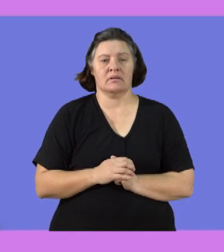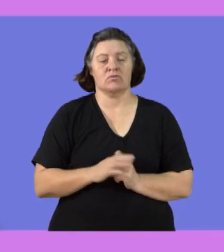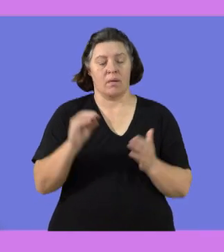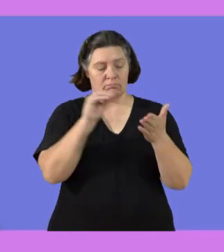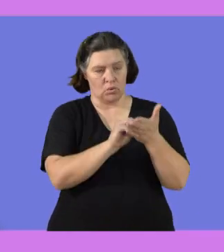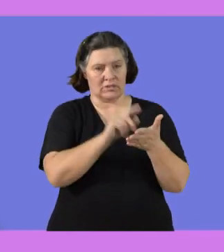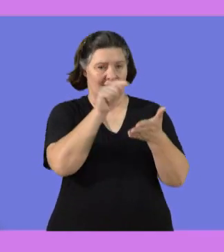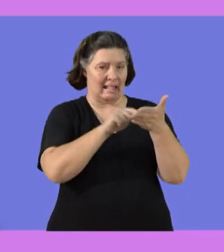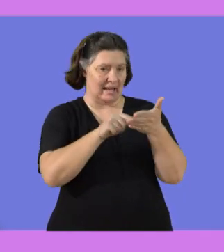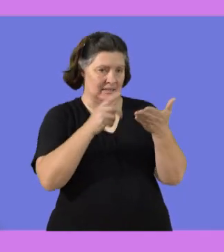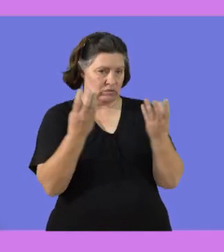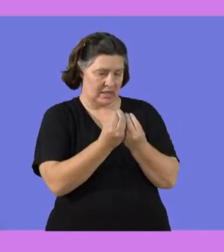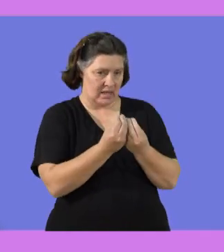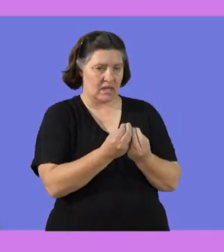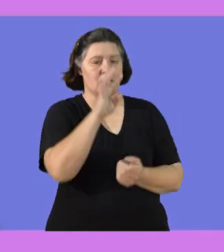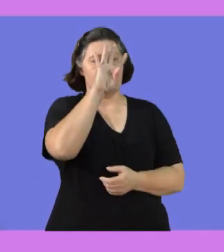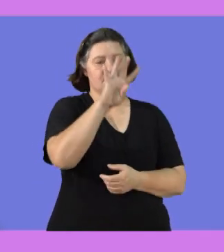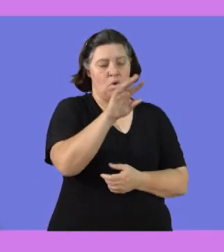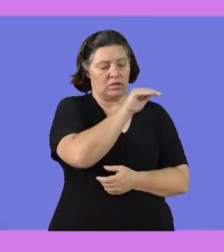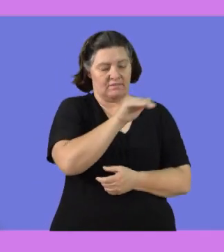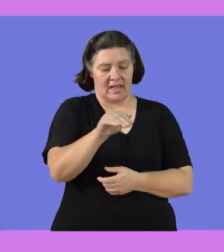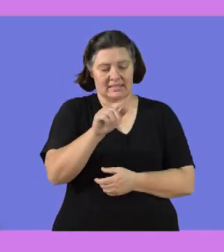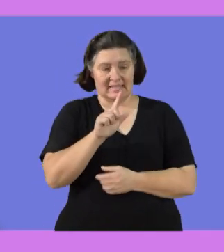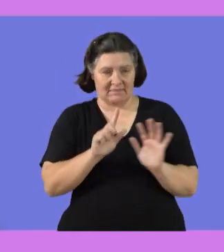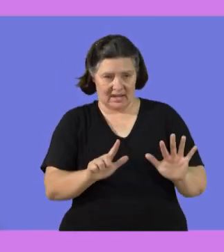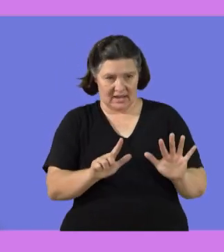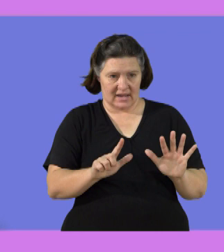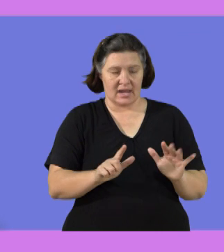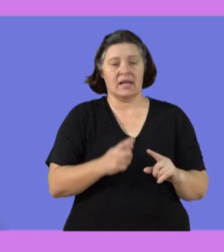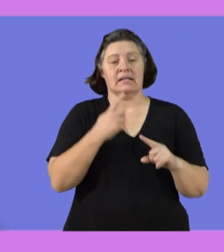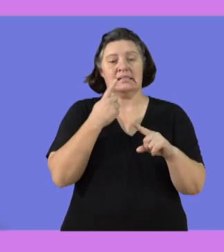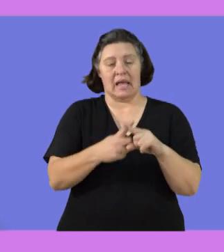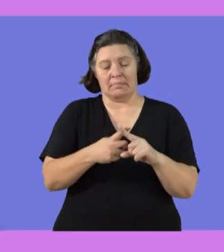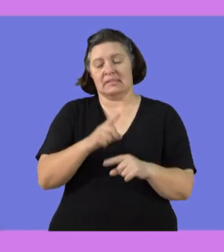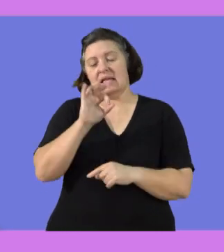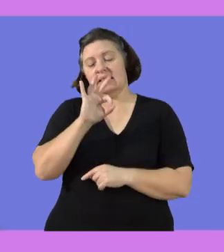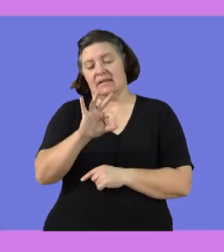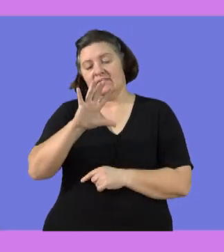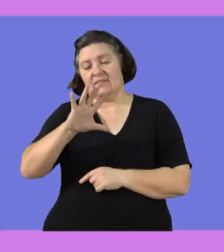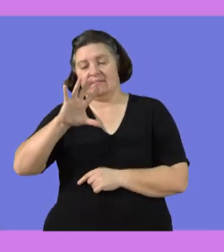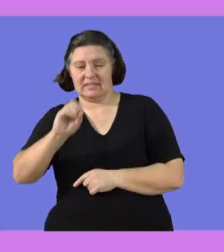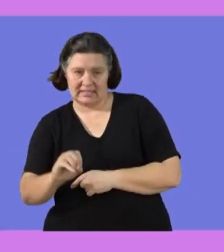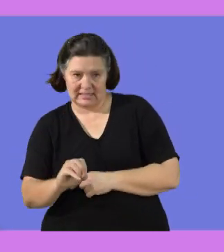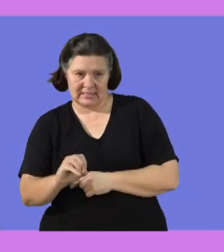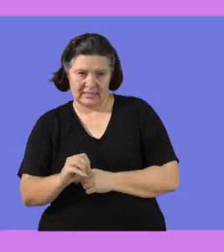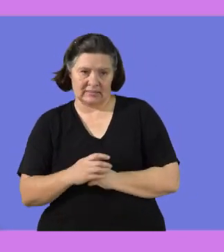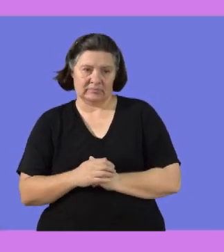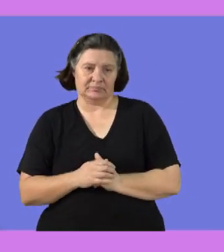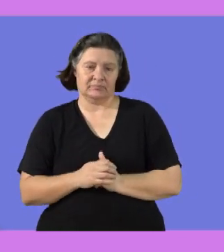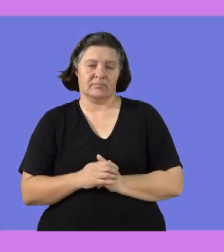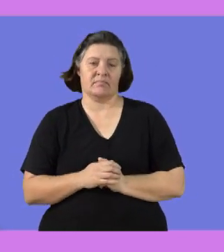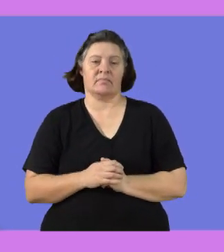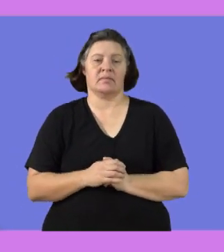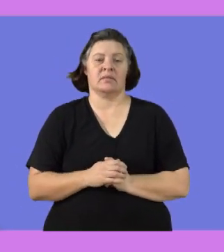the calculator together to get our answer. Then we will say 4 divided by